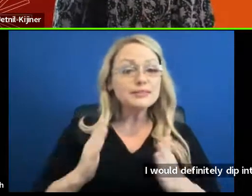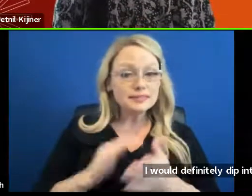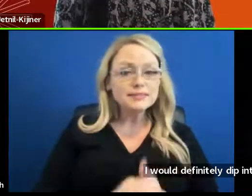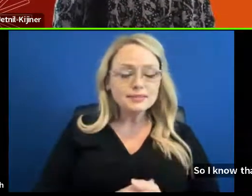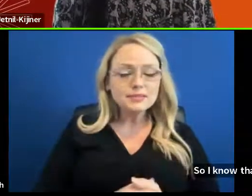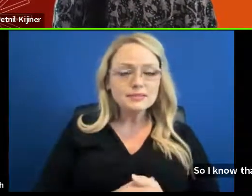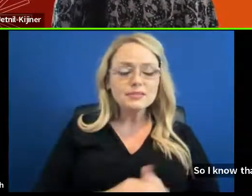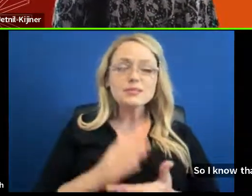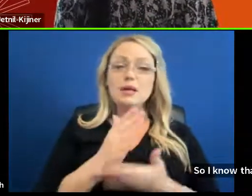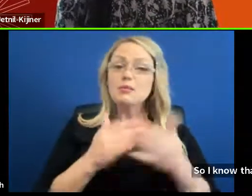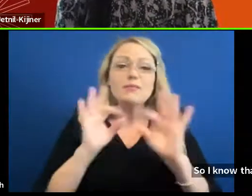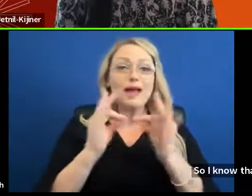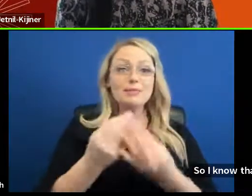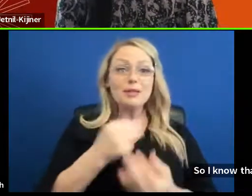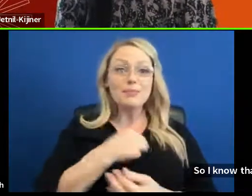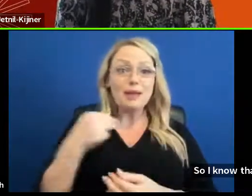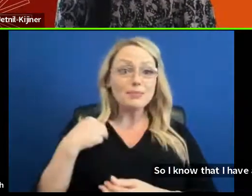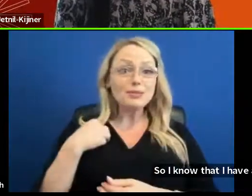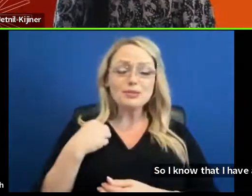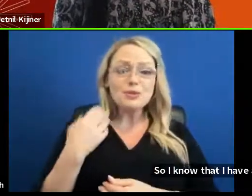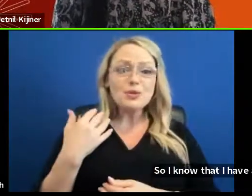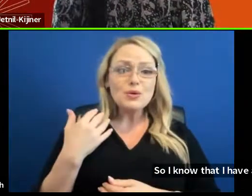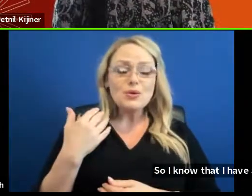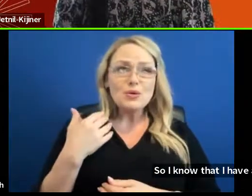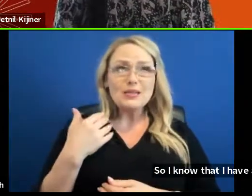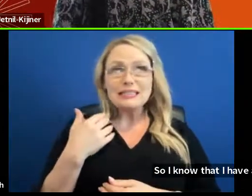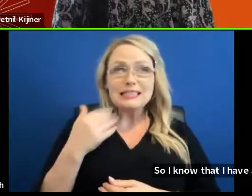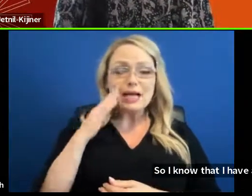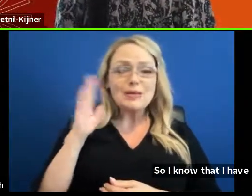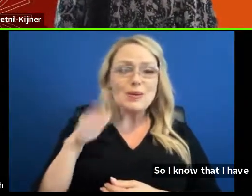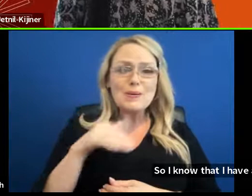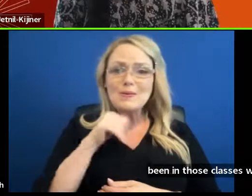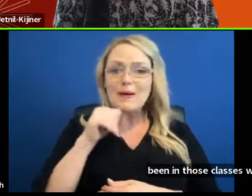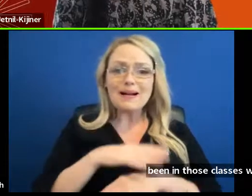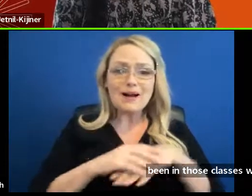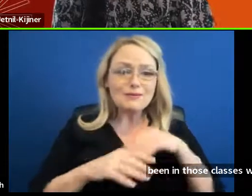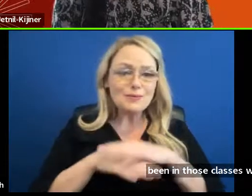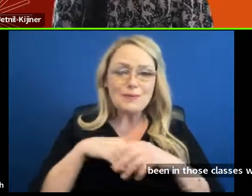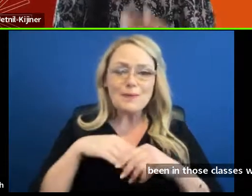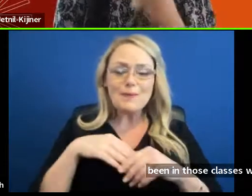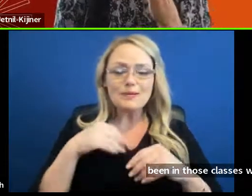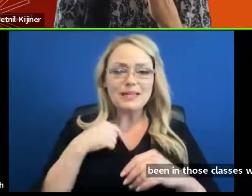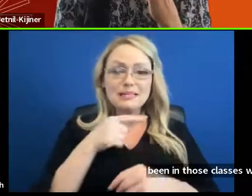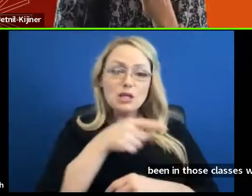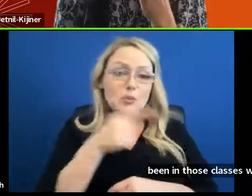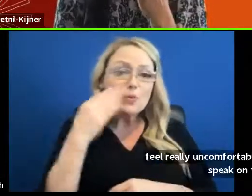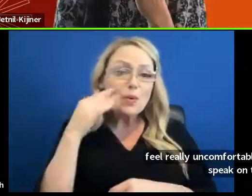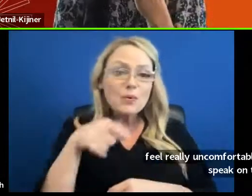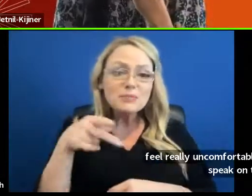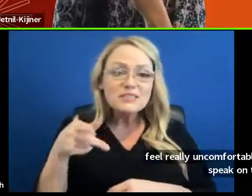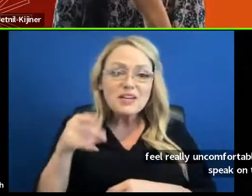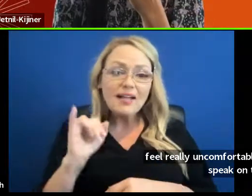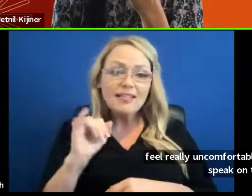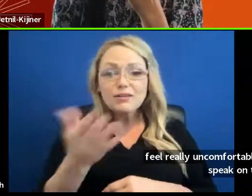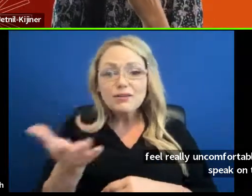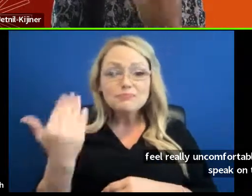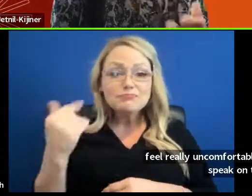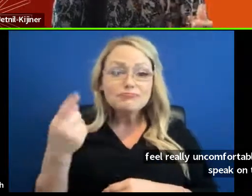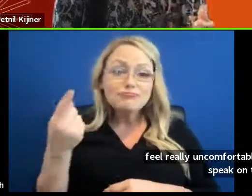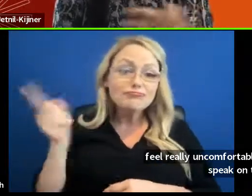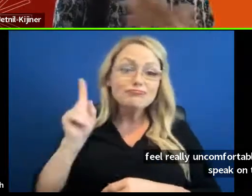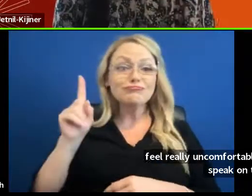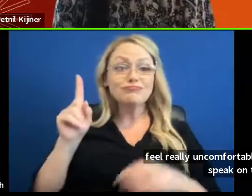classes, who've been put on the spot, who feel really uncomfortable too, because they're like, I can't speak on this. I can't, you know, be the one to represent. But I,